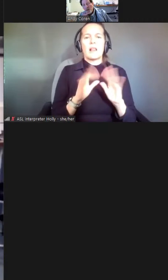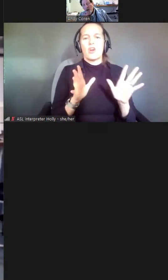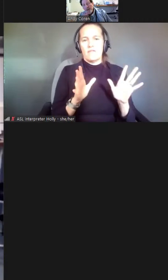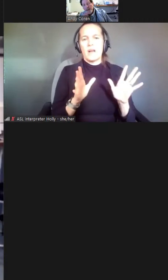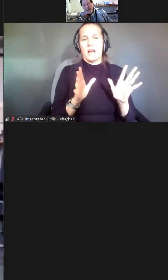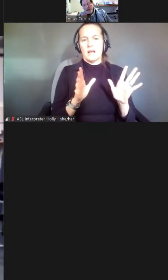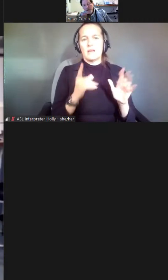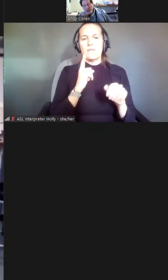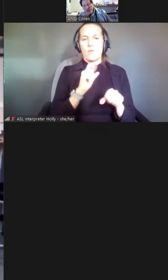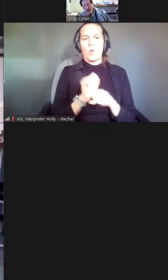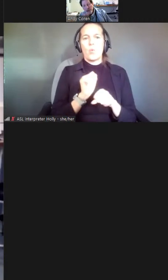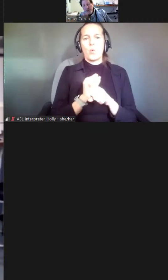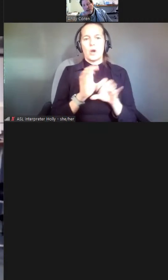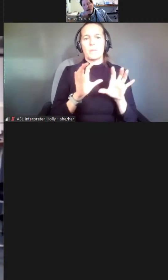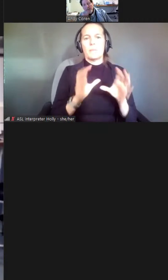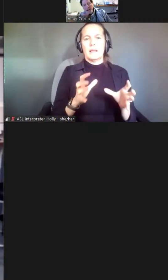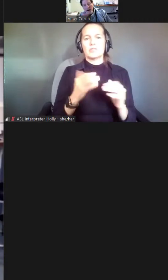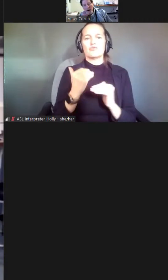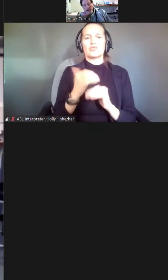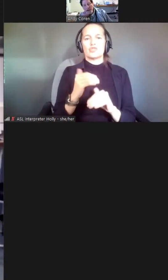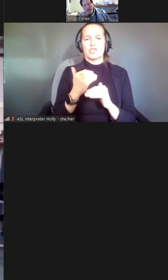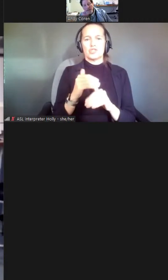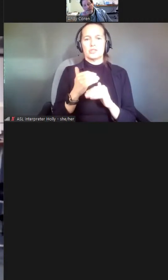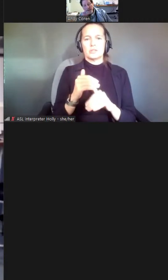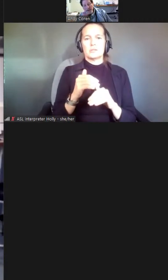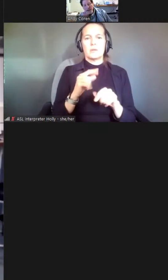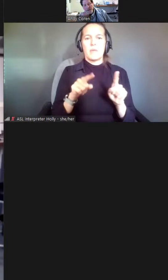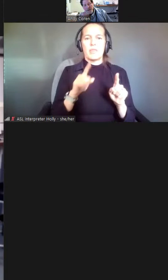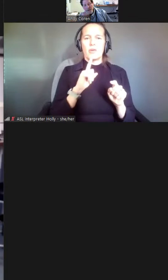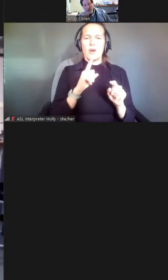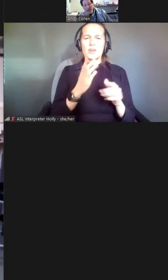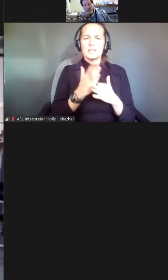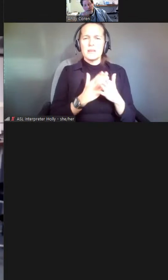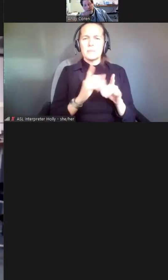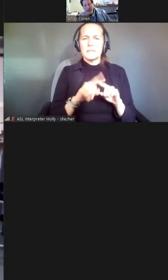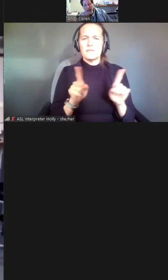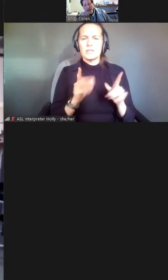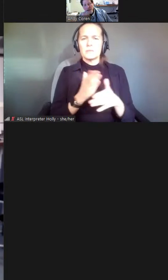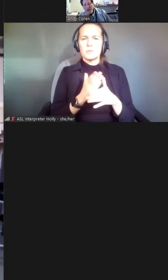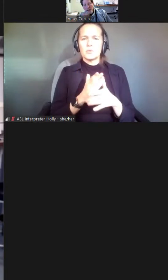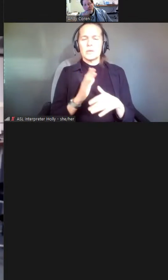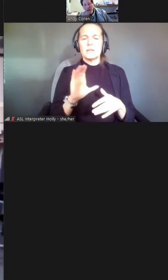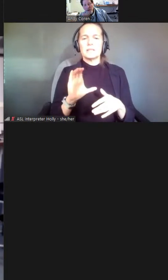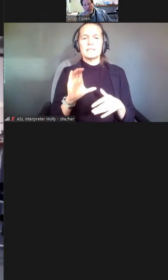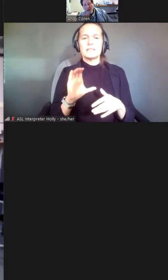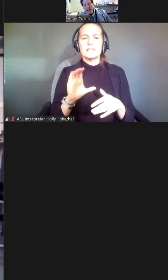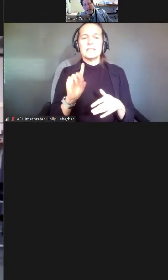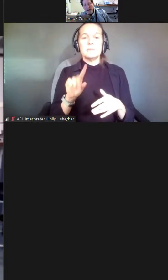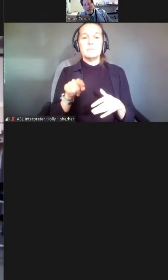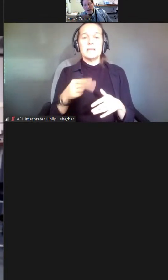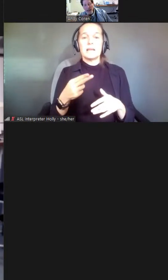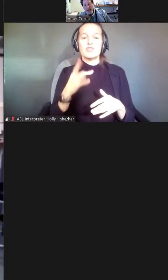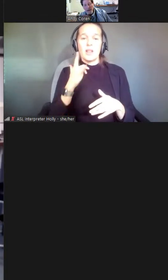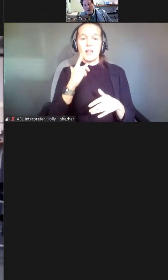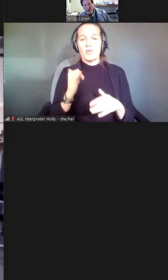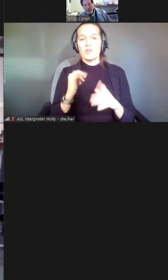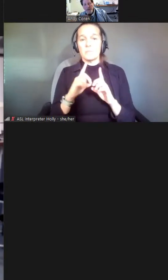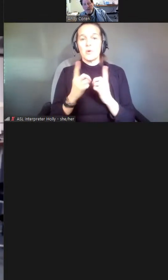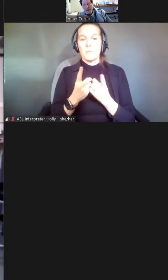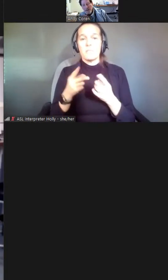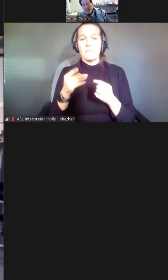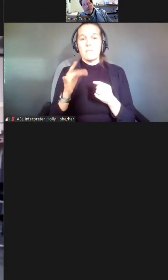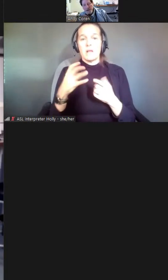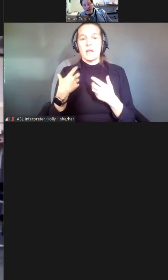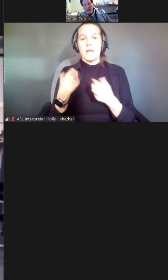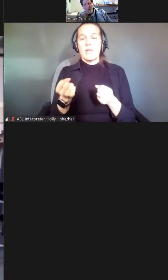for workplace restrictions. But there are some differences between what CDPH requires and what Cal